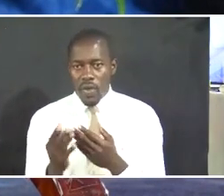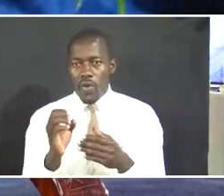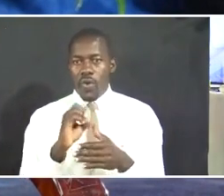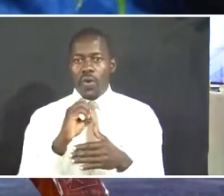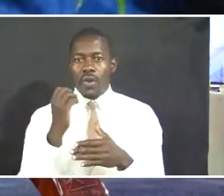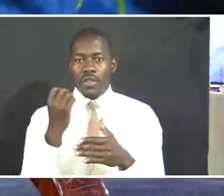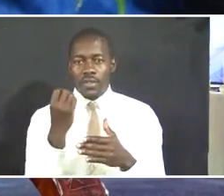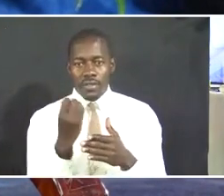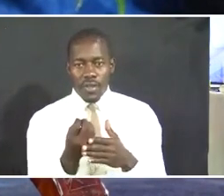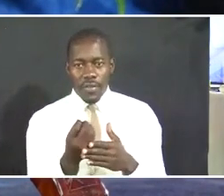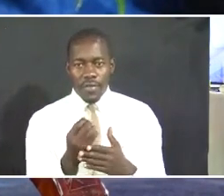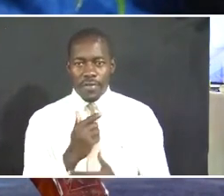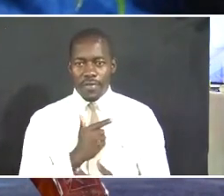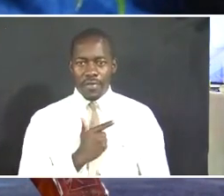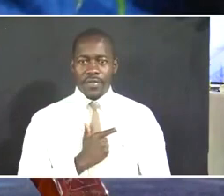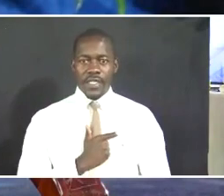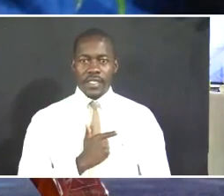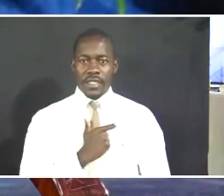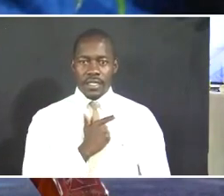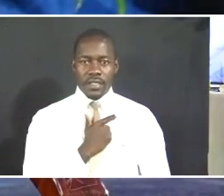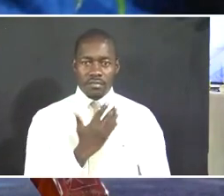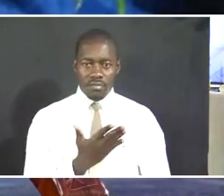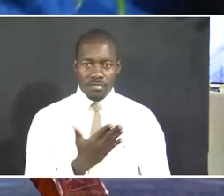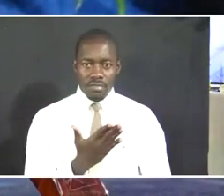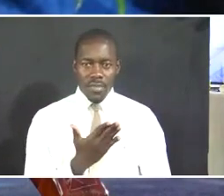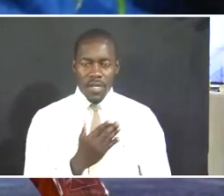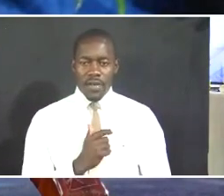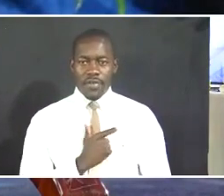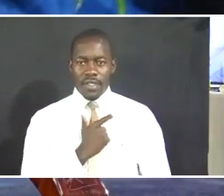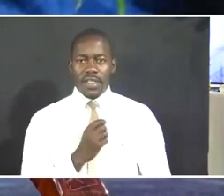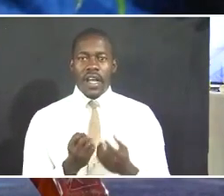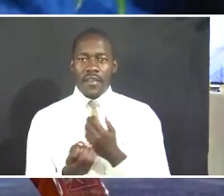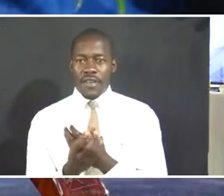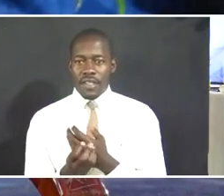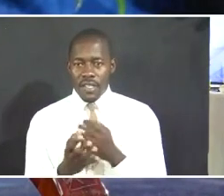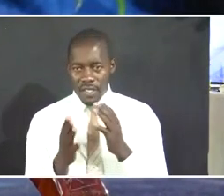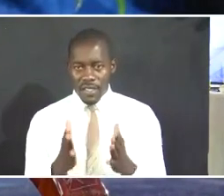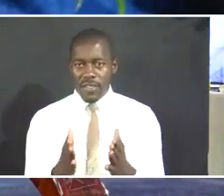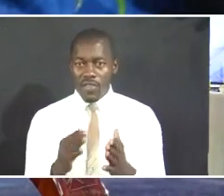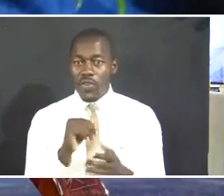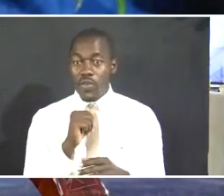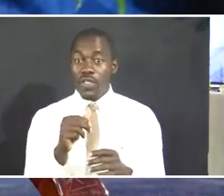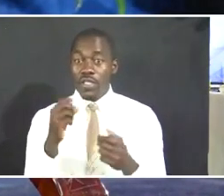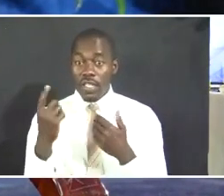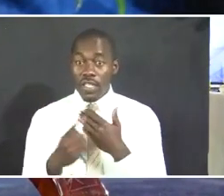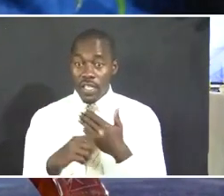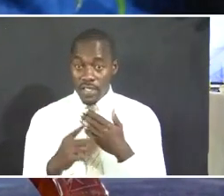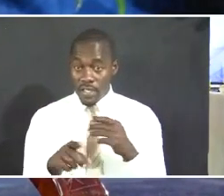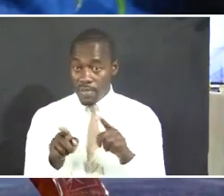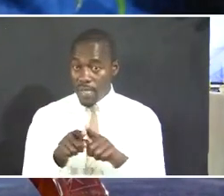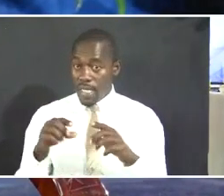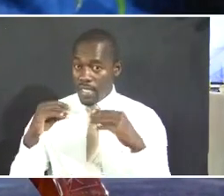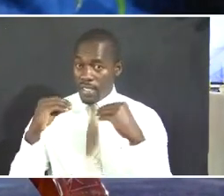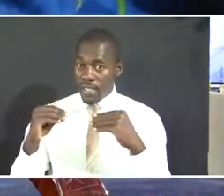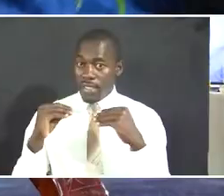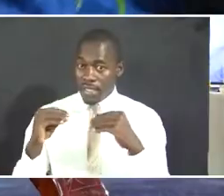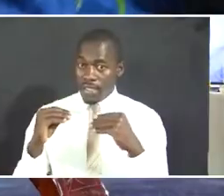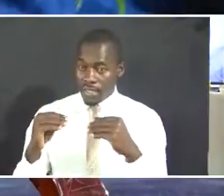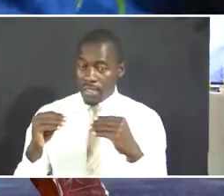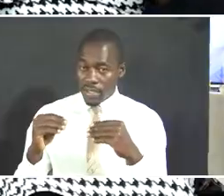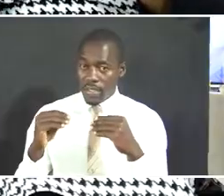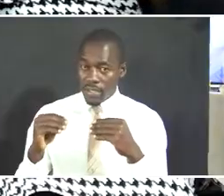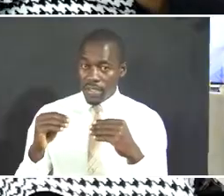patrons who such cases can be referred to. Even within teaching profession, we have